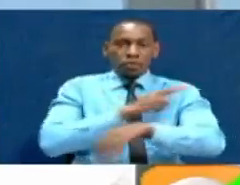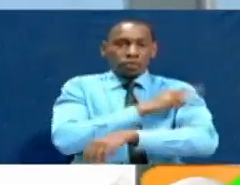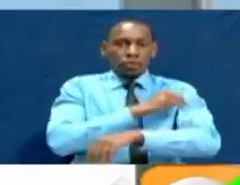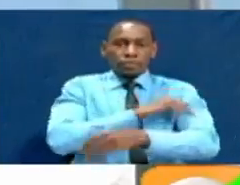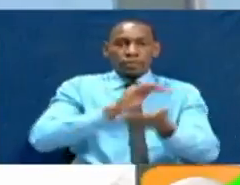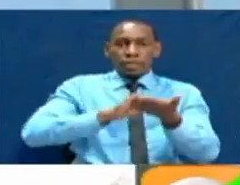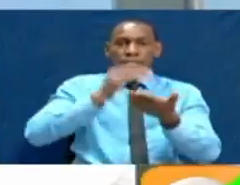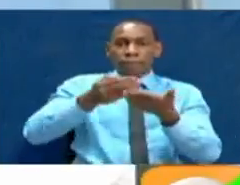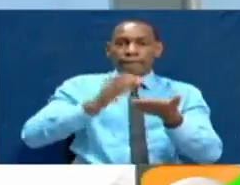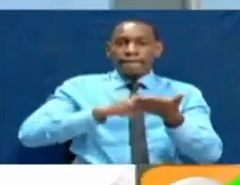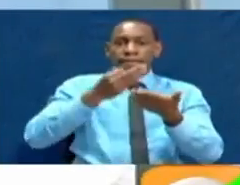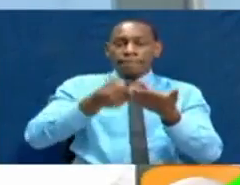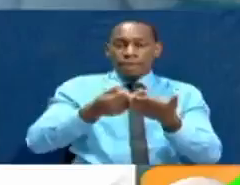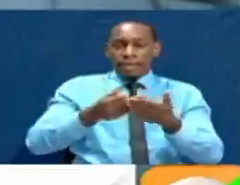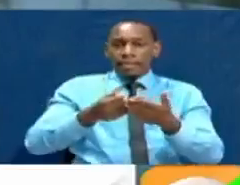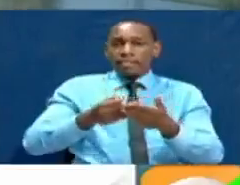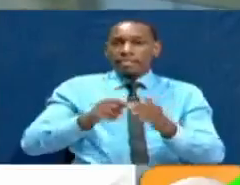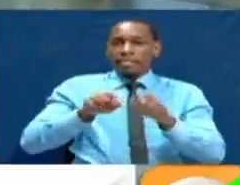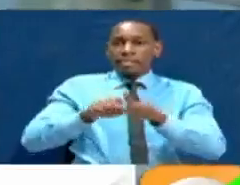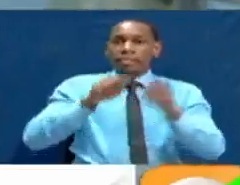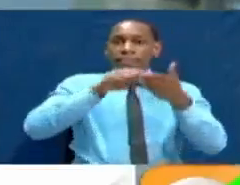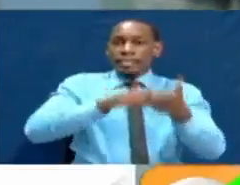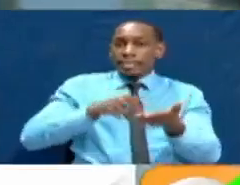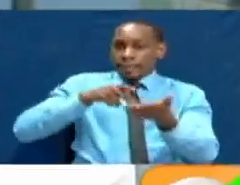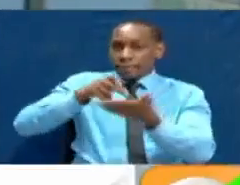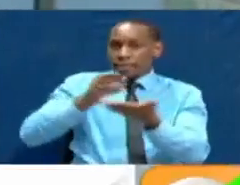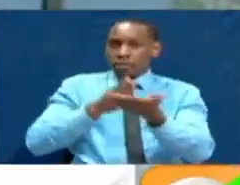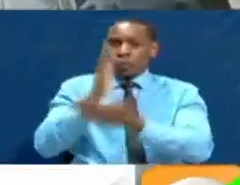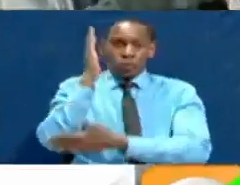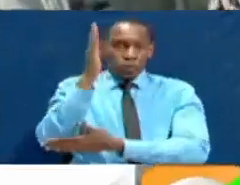Insurance Fund card and instead insisted on payment